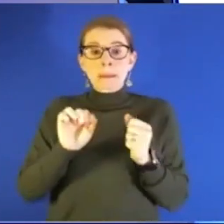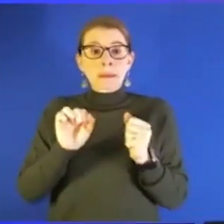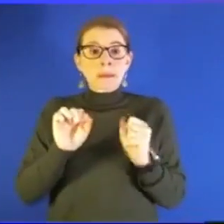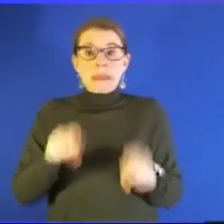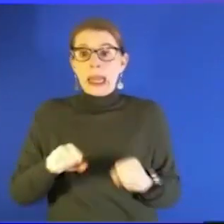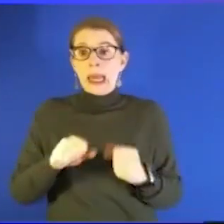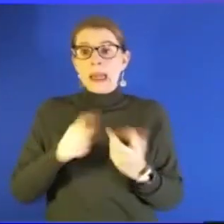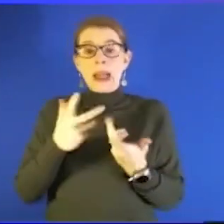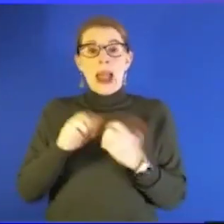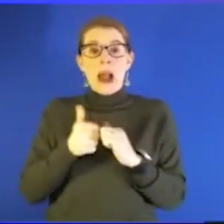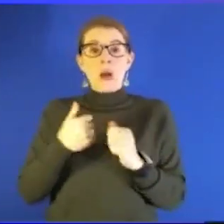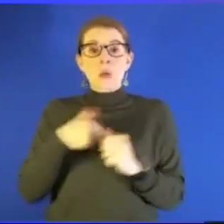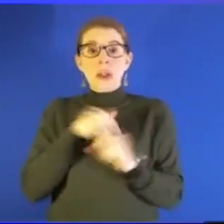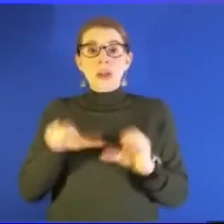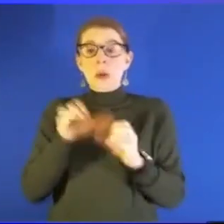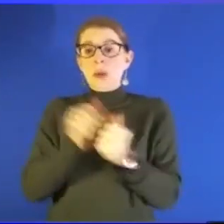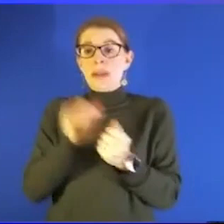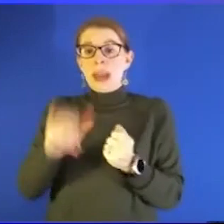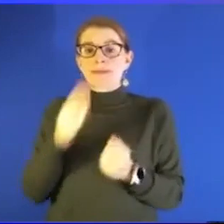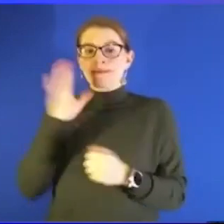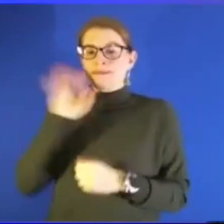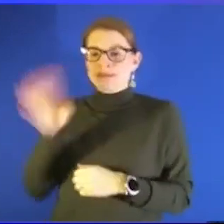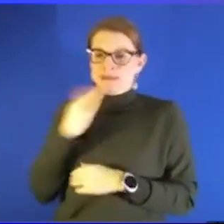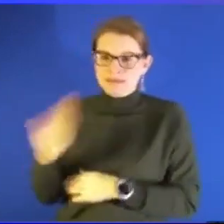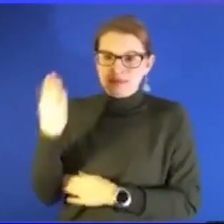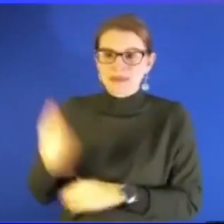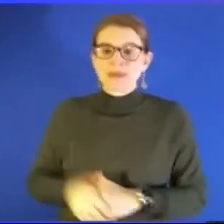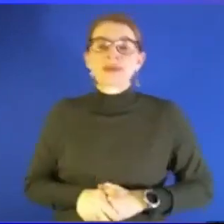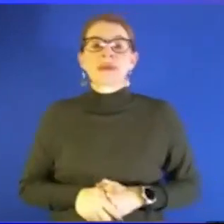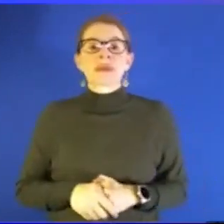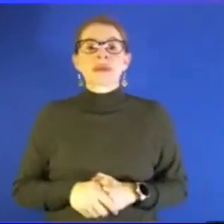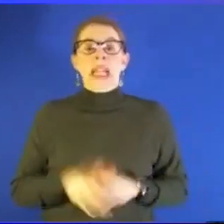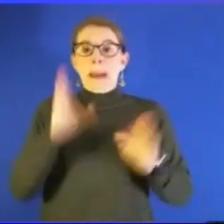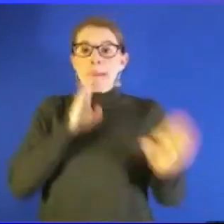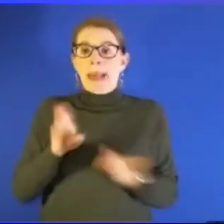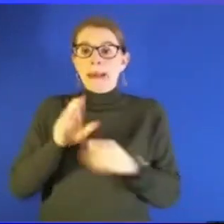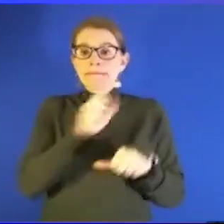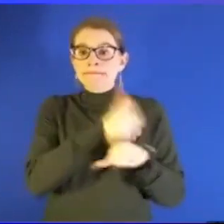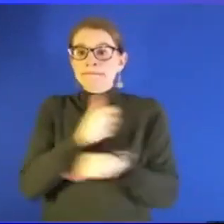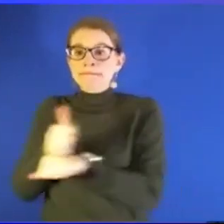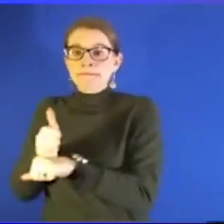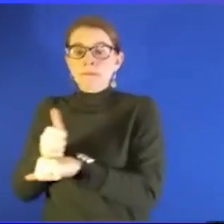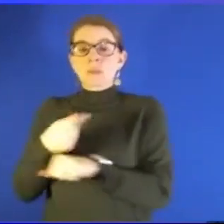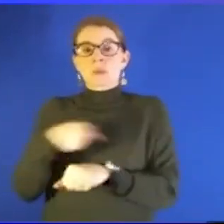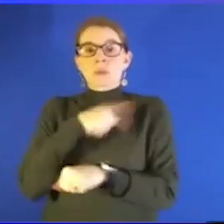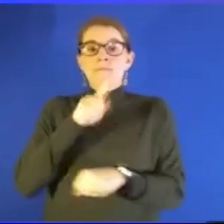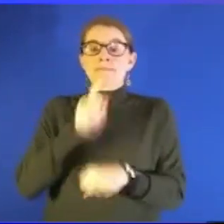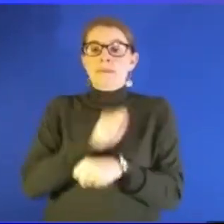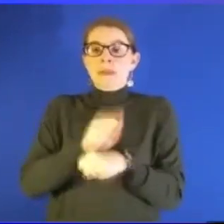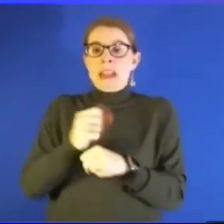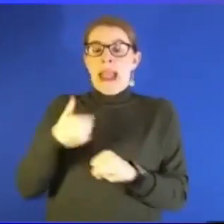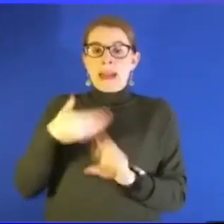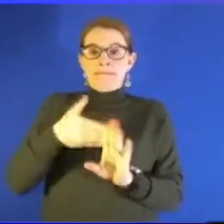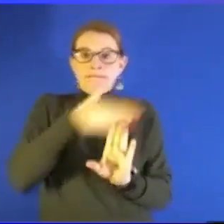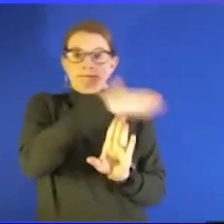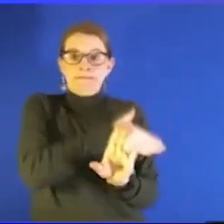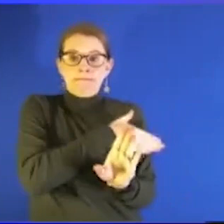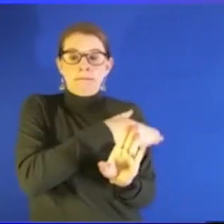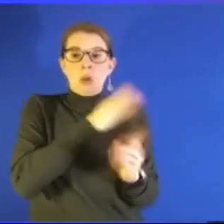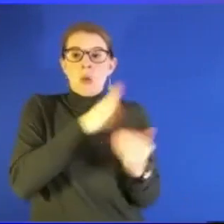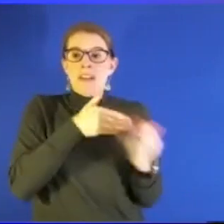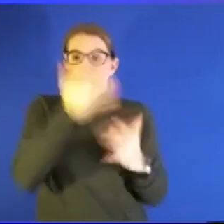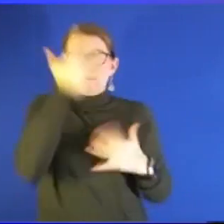Yeah, good morning. So we are putting plans into place that we had actually back at the beginning of the pandemic, looking at